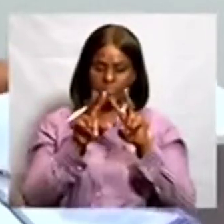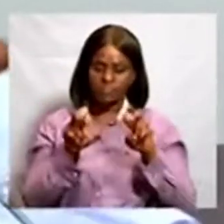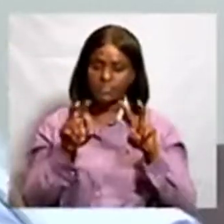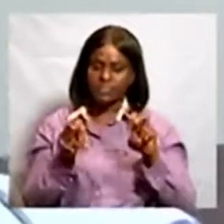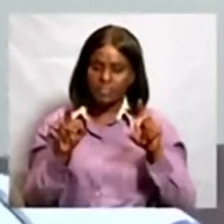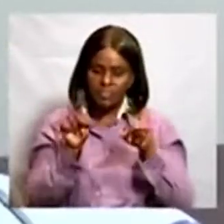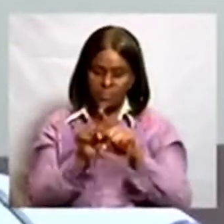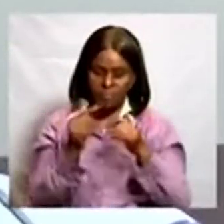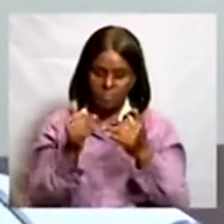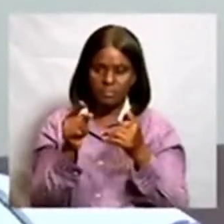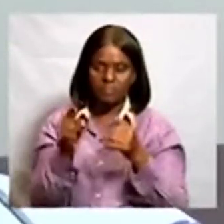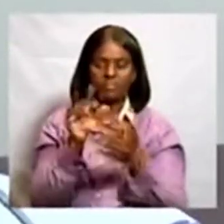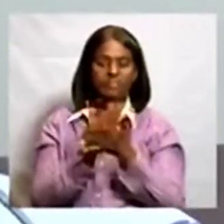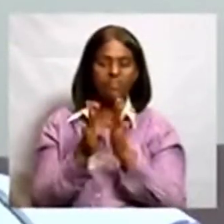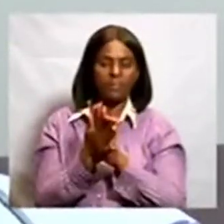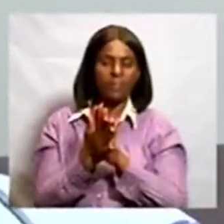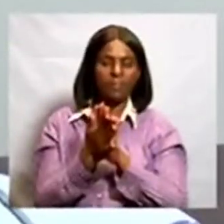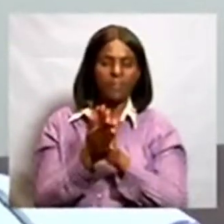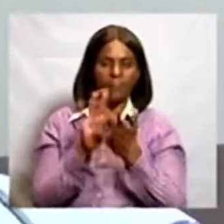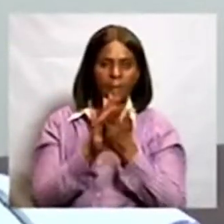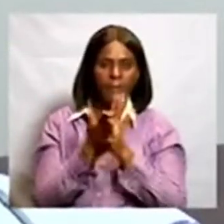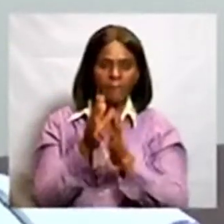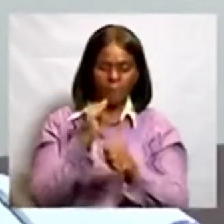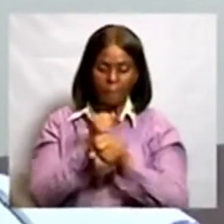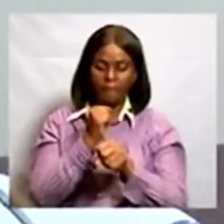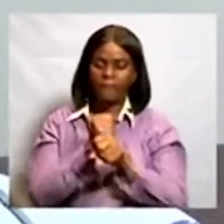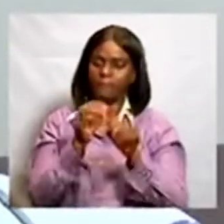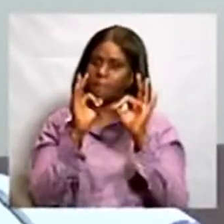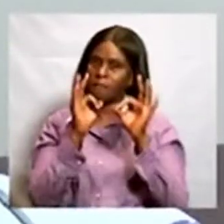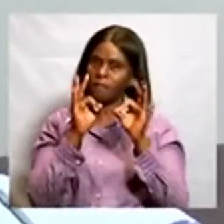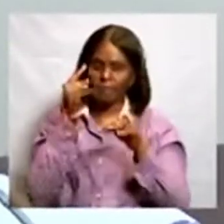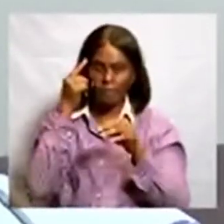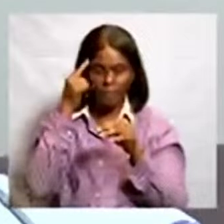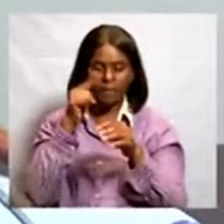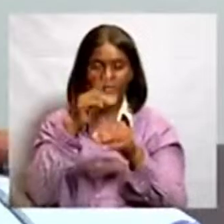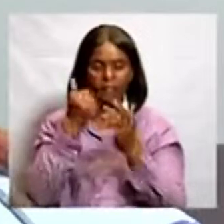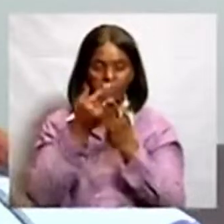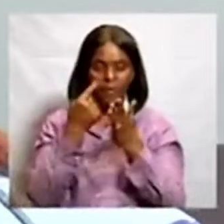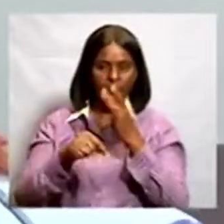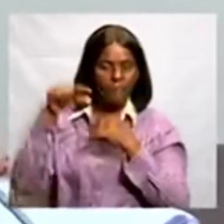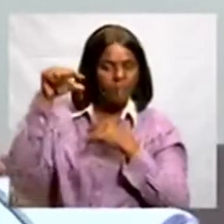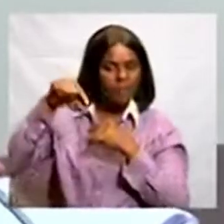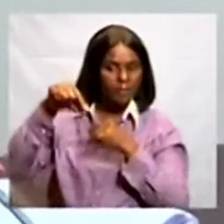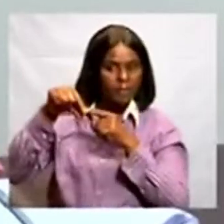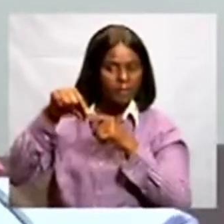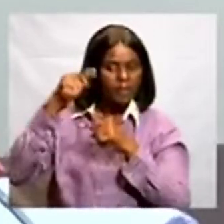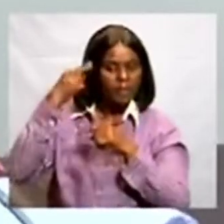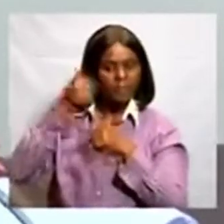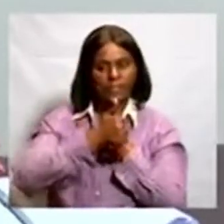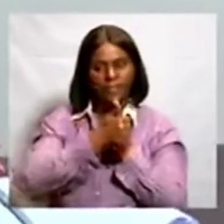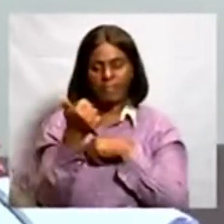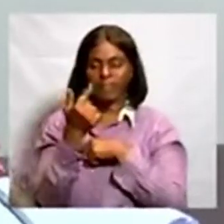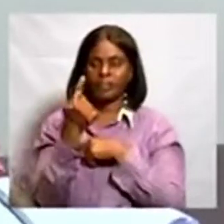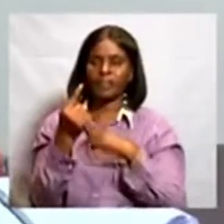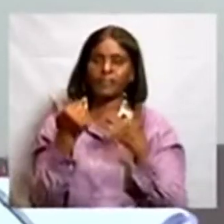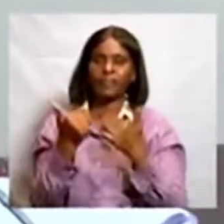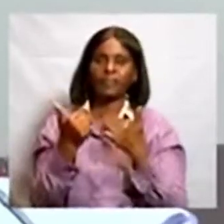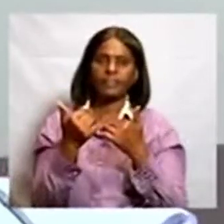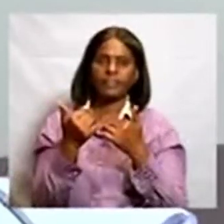verification to be mandatory for qualification for anyone